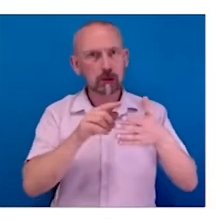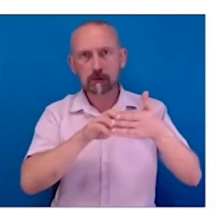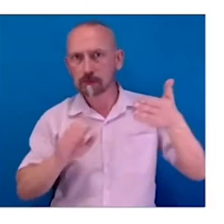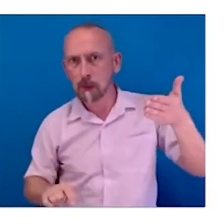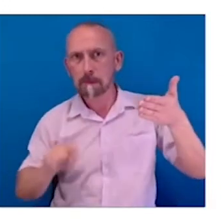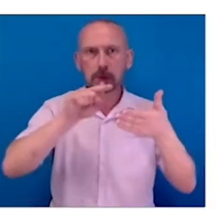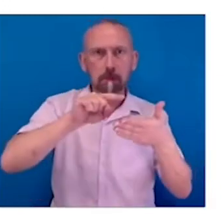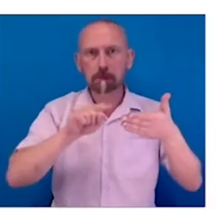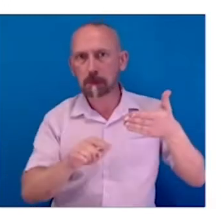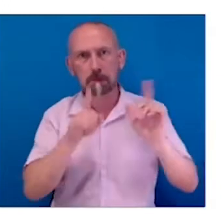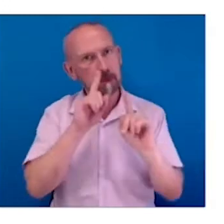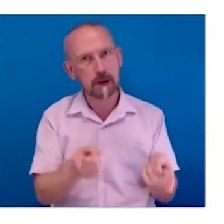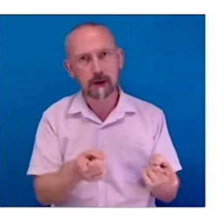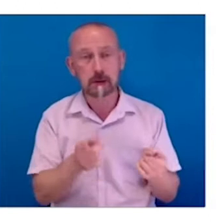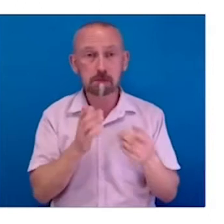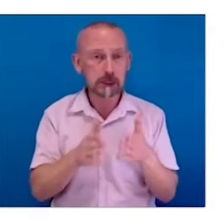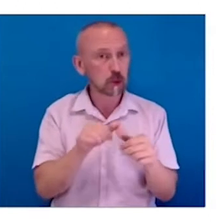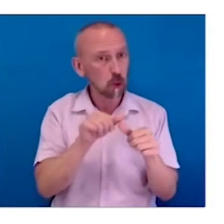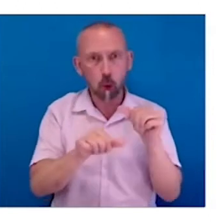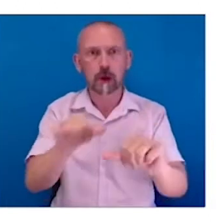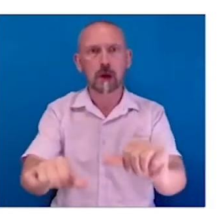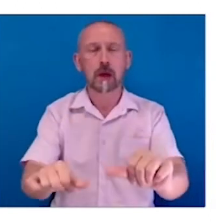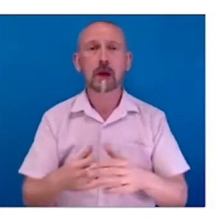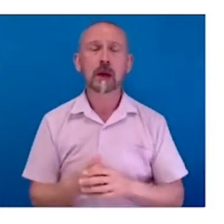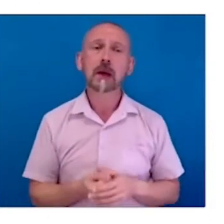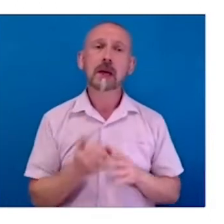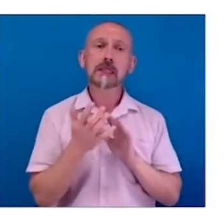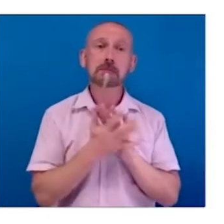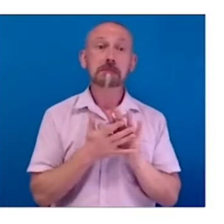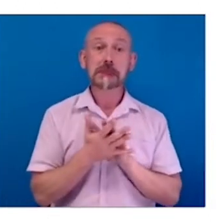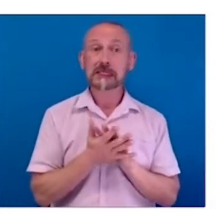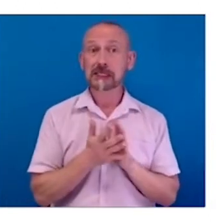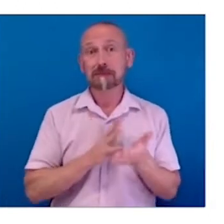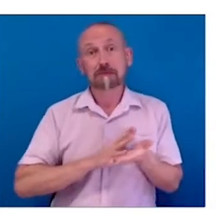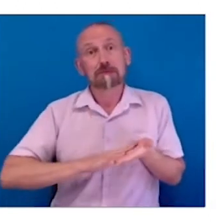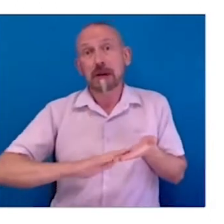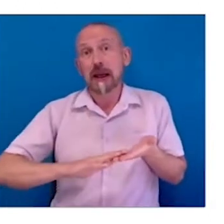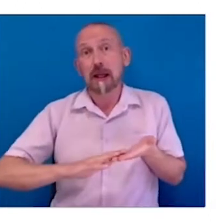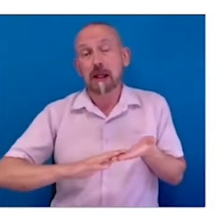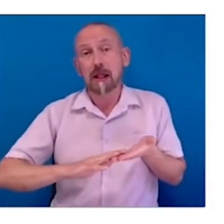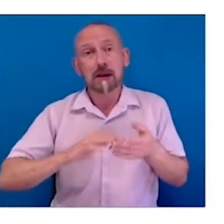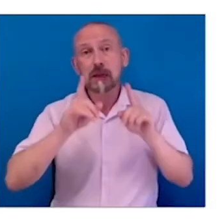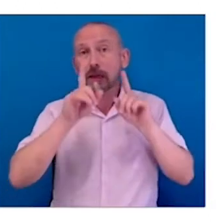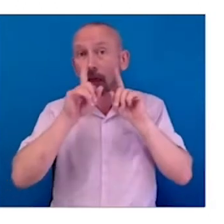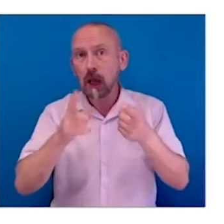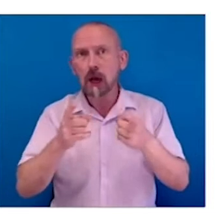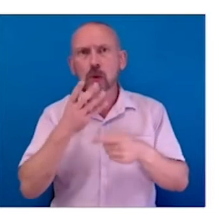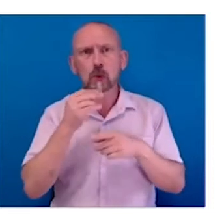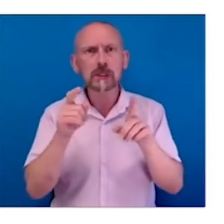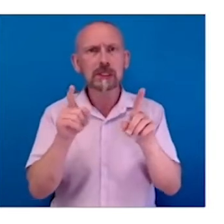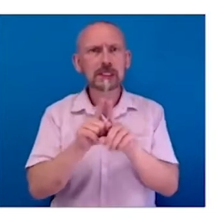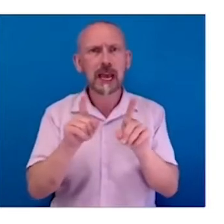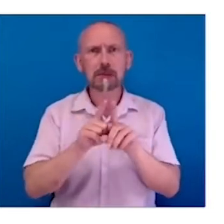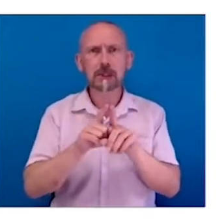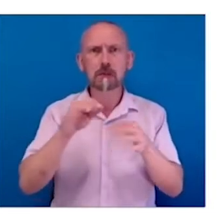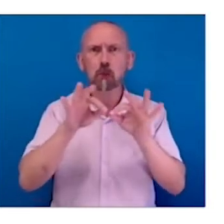sequentially. You will understand from this that Braille music cannot be read in the two-dimensional system of lines and